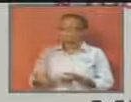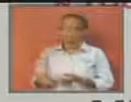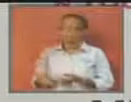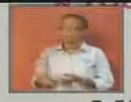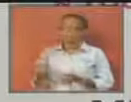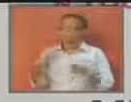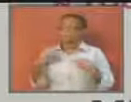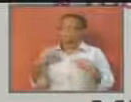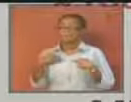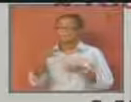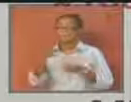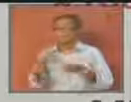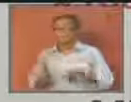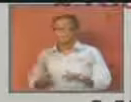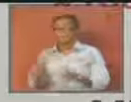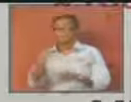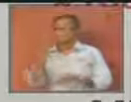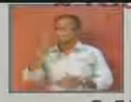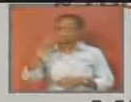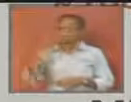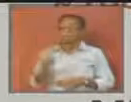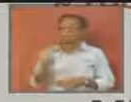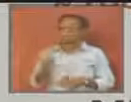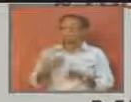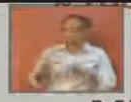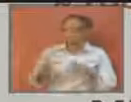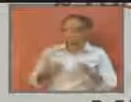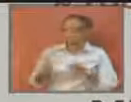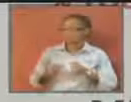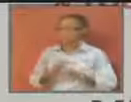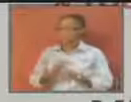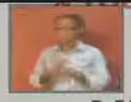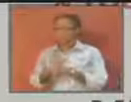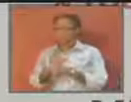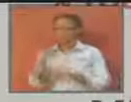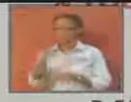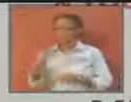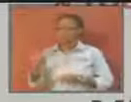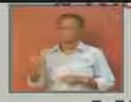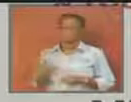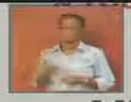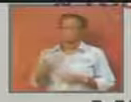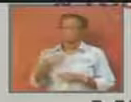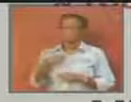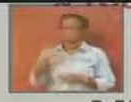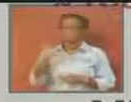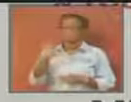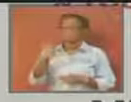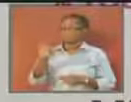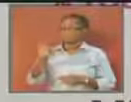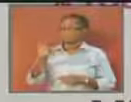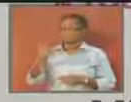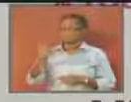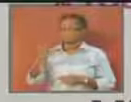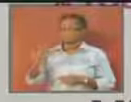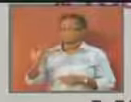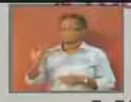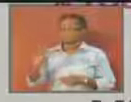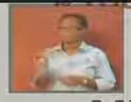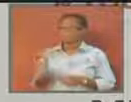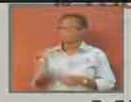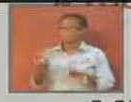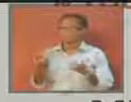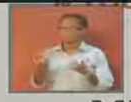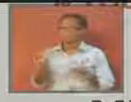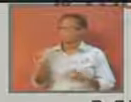vaccines. There has been a focus about using from the beginning hydroxychloroquine and other drugs. None of them have been approved to date,